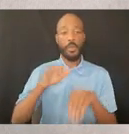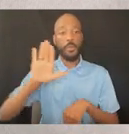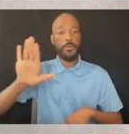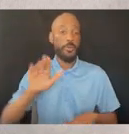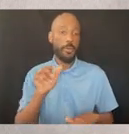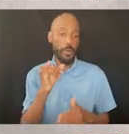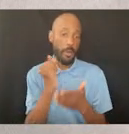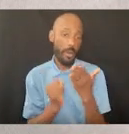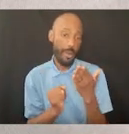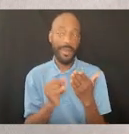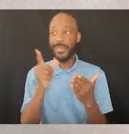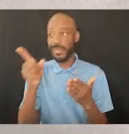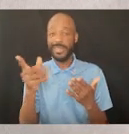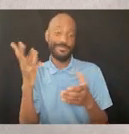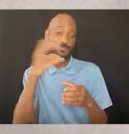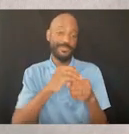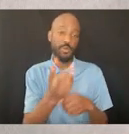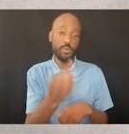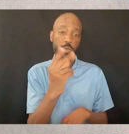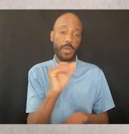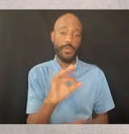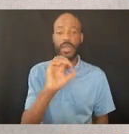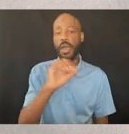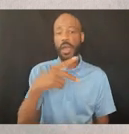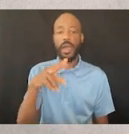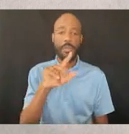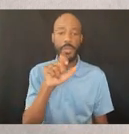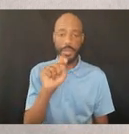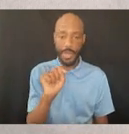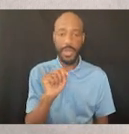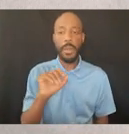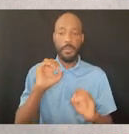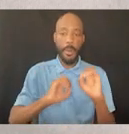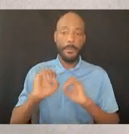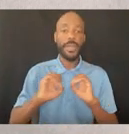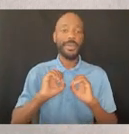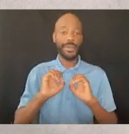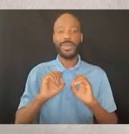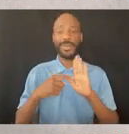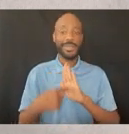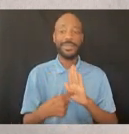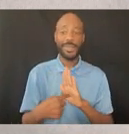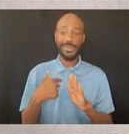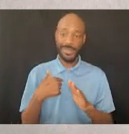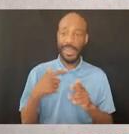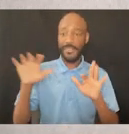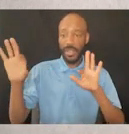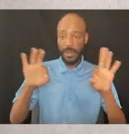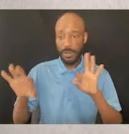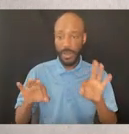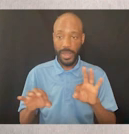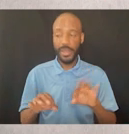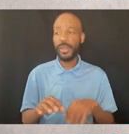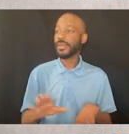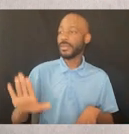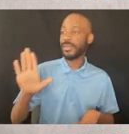two of the opulent mobility exhibits that I've curated, as well as this, is that they're high graphic